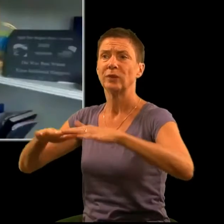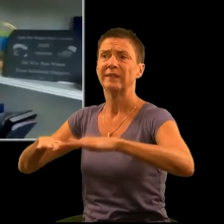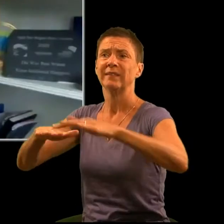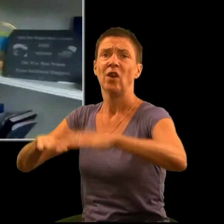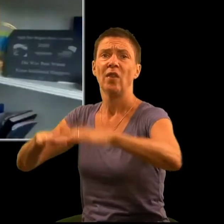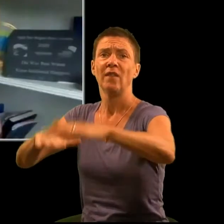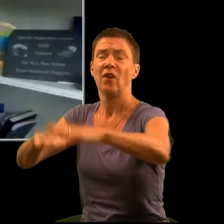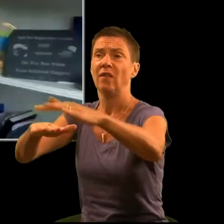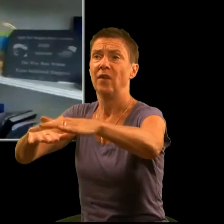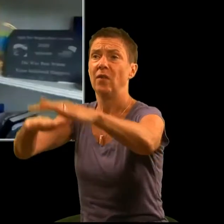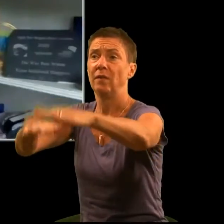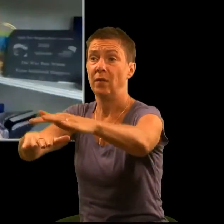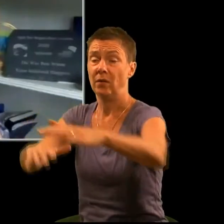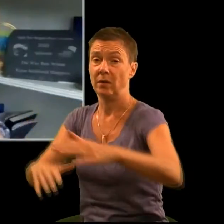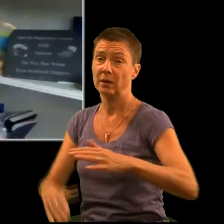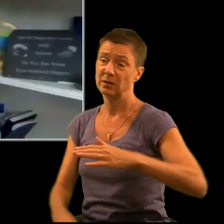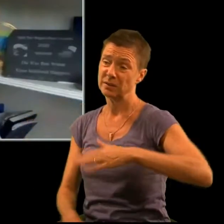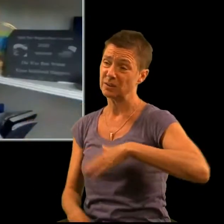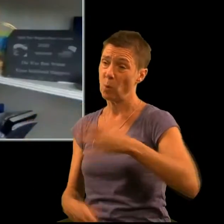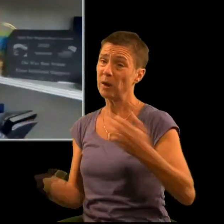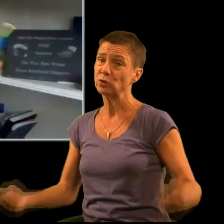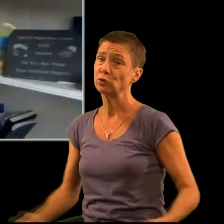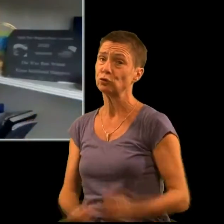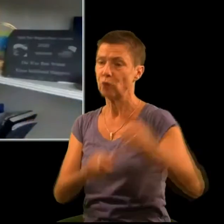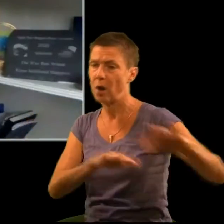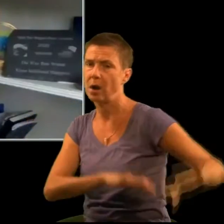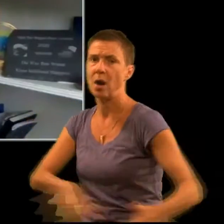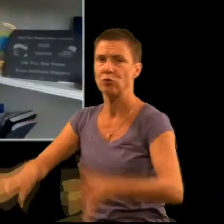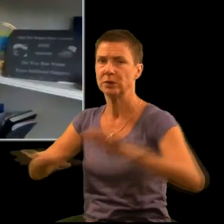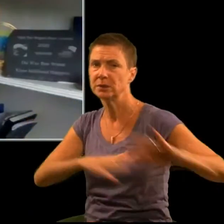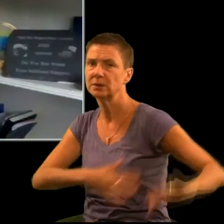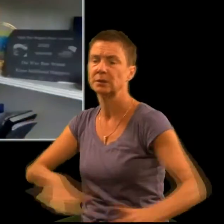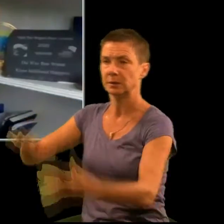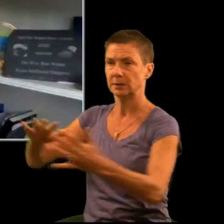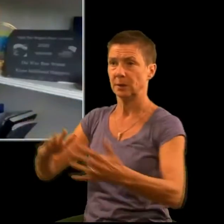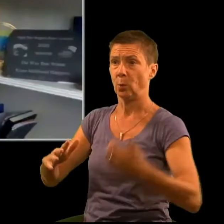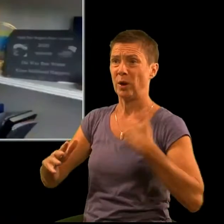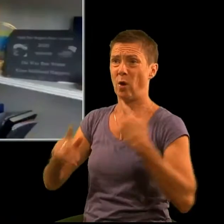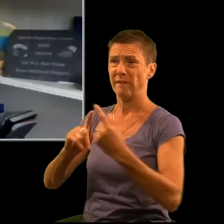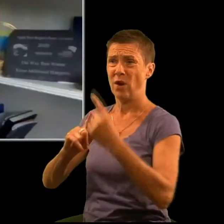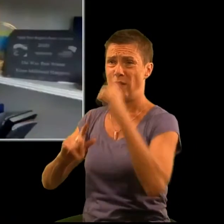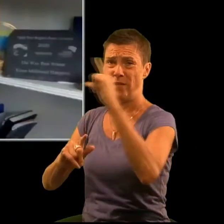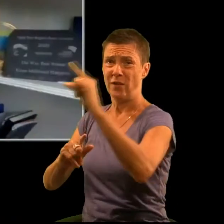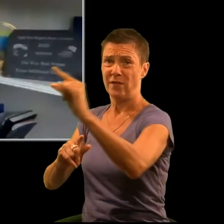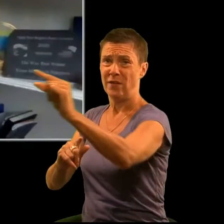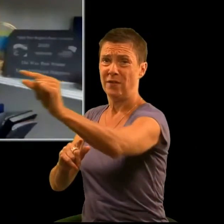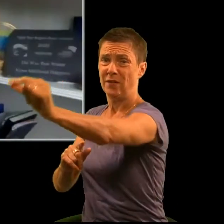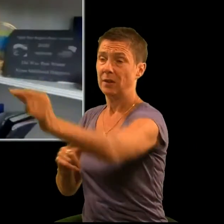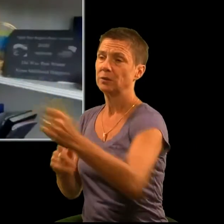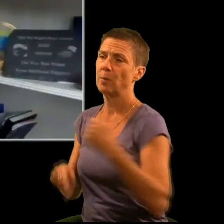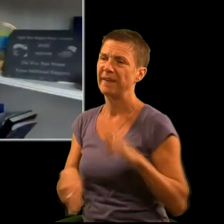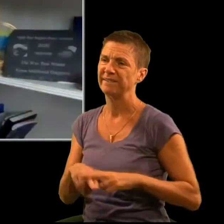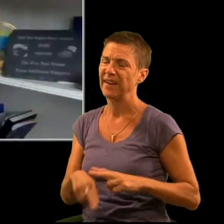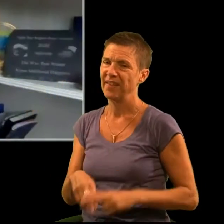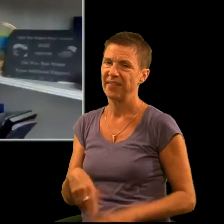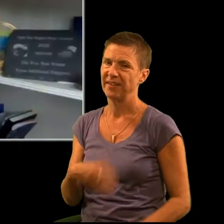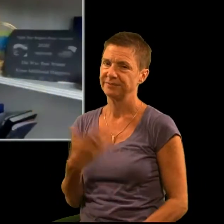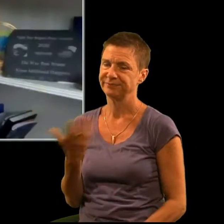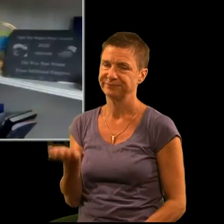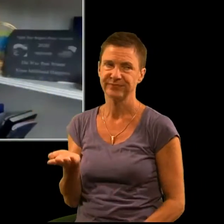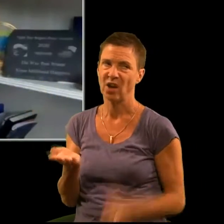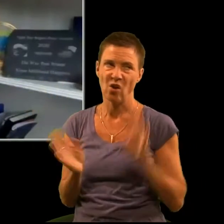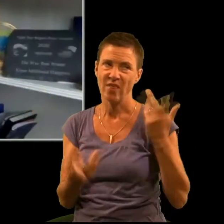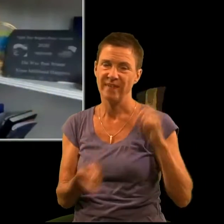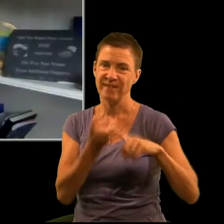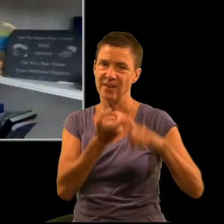just. And it's North Norfolk, so there's quite a strong rip sometimes out there. So my dad is not to be relied